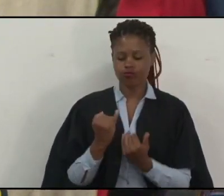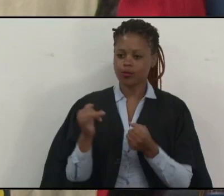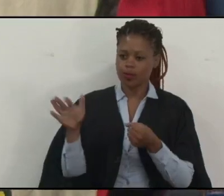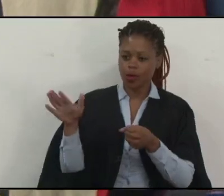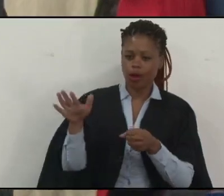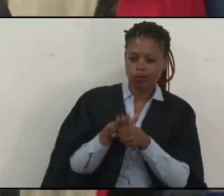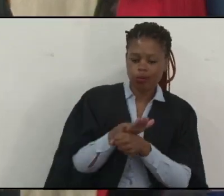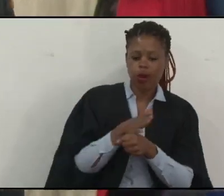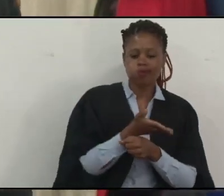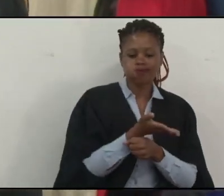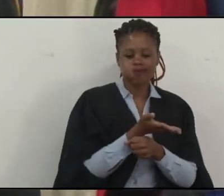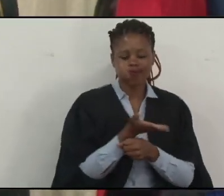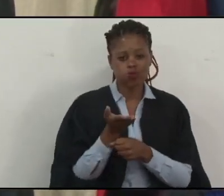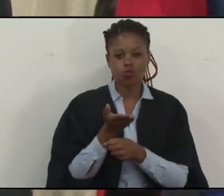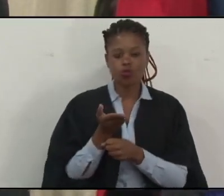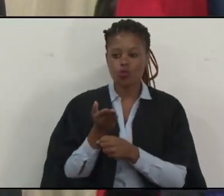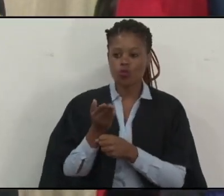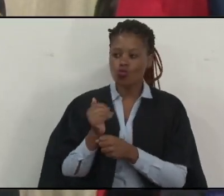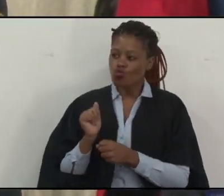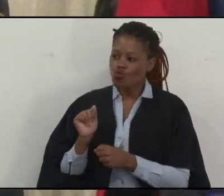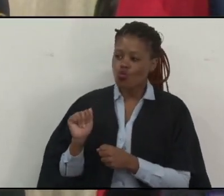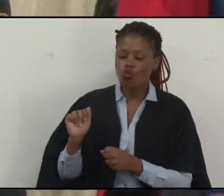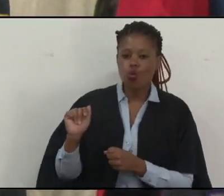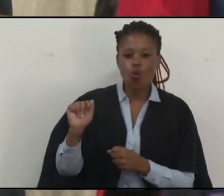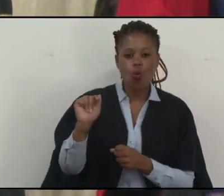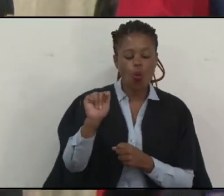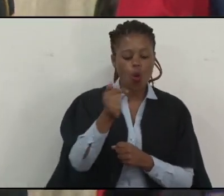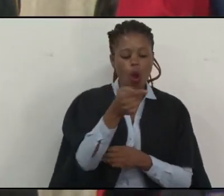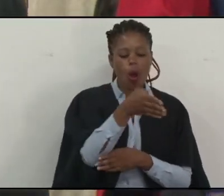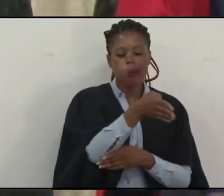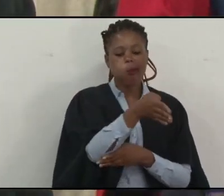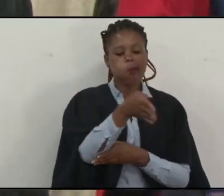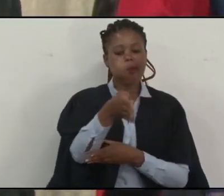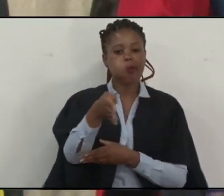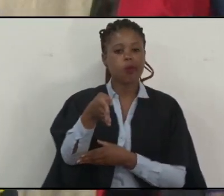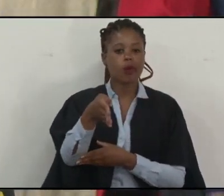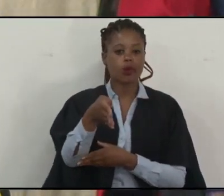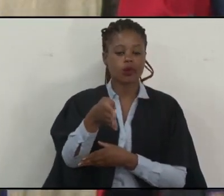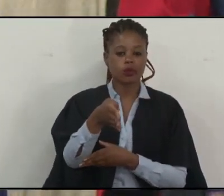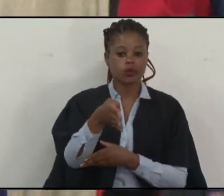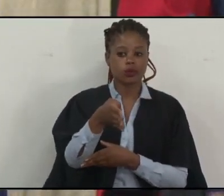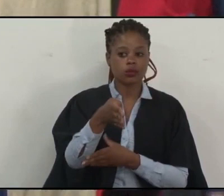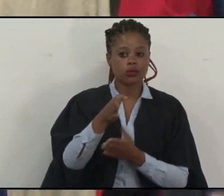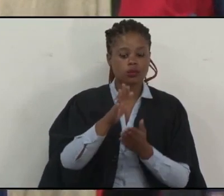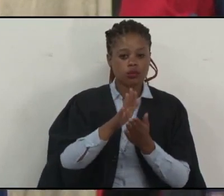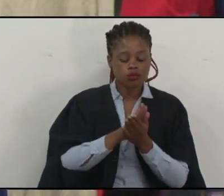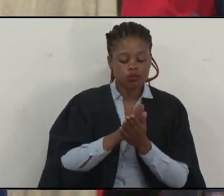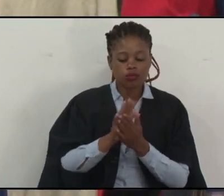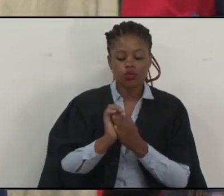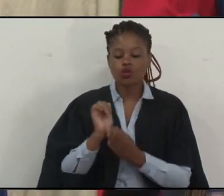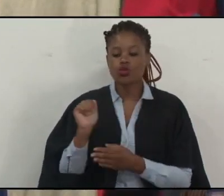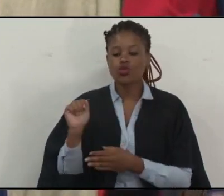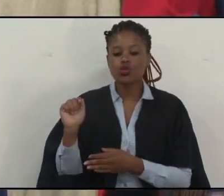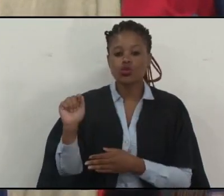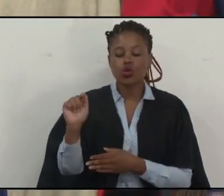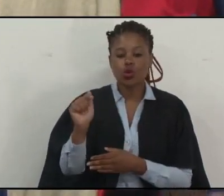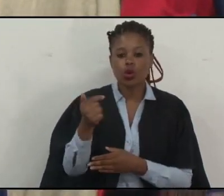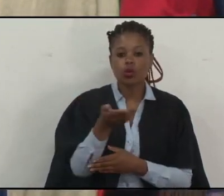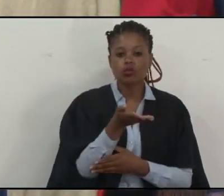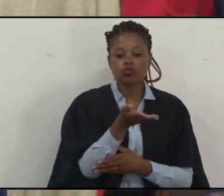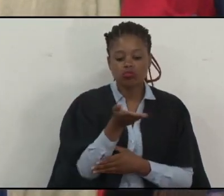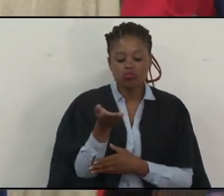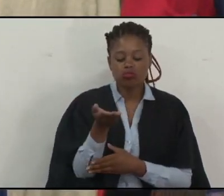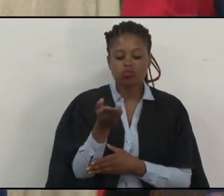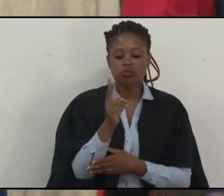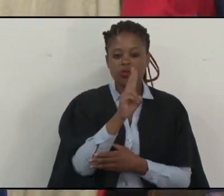we've had full house. Everyone is present. And all of you,